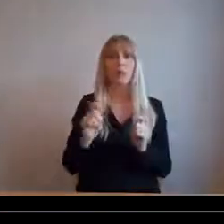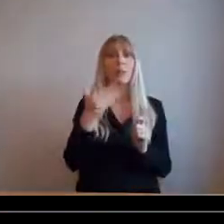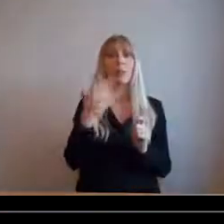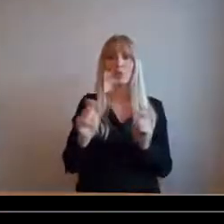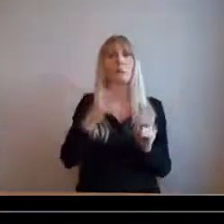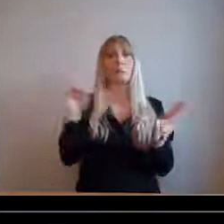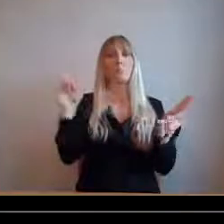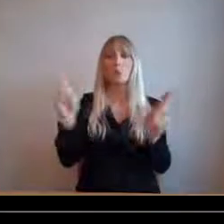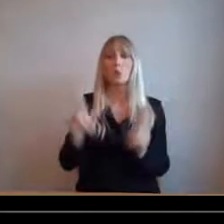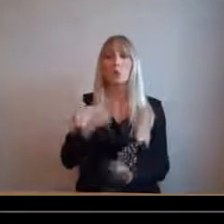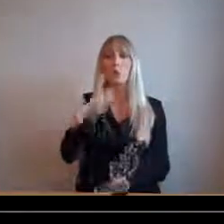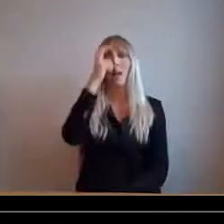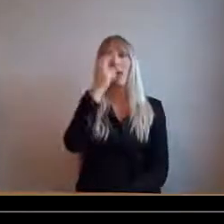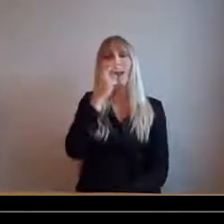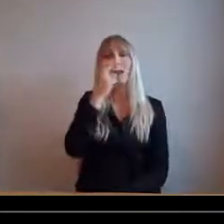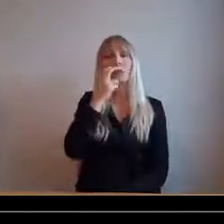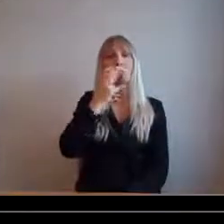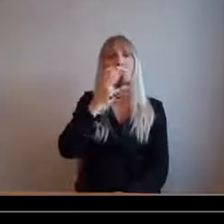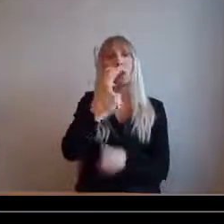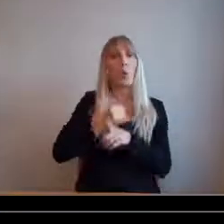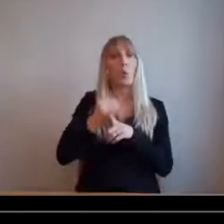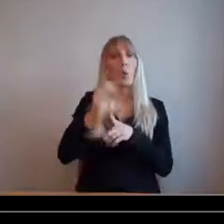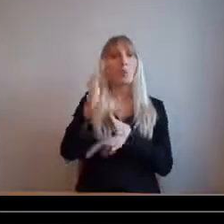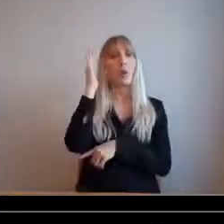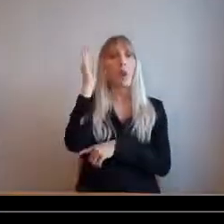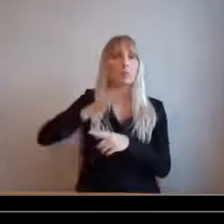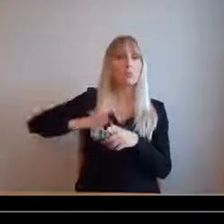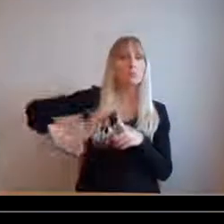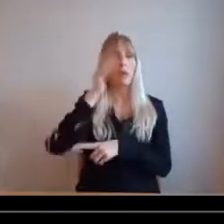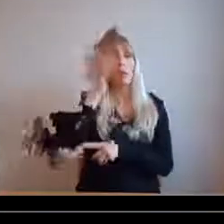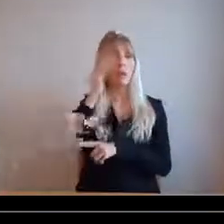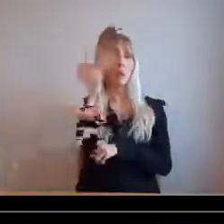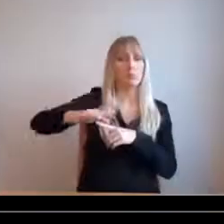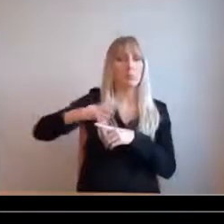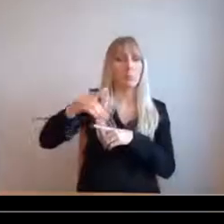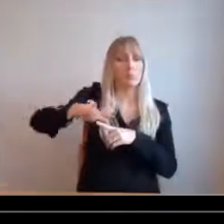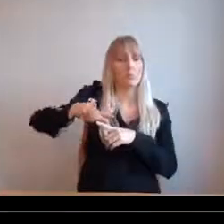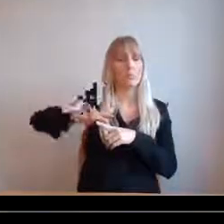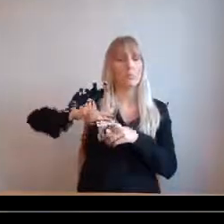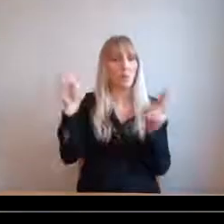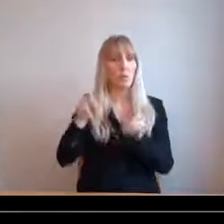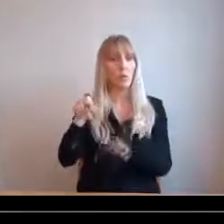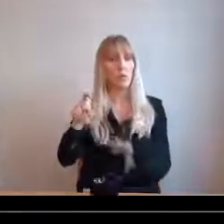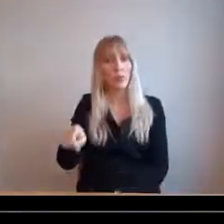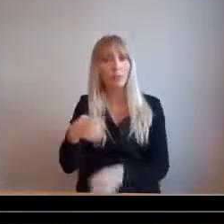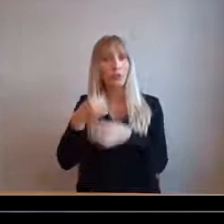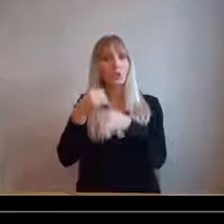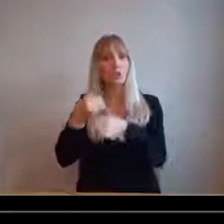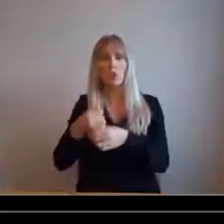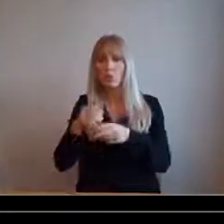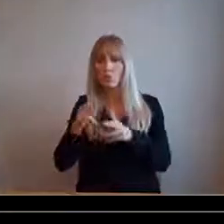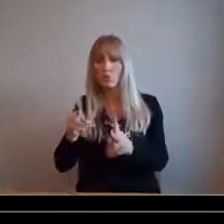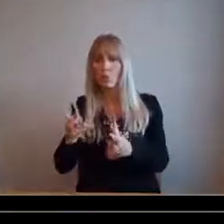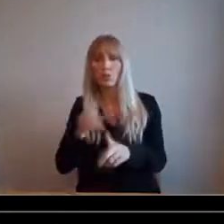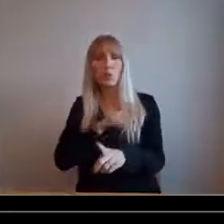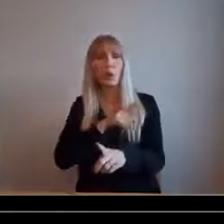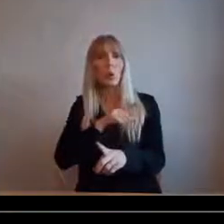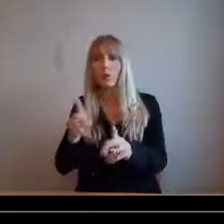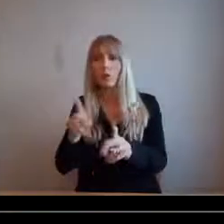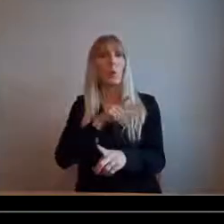woodland compensation near Penhurst Road and Church Road due to the presence of there